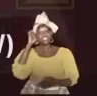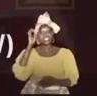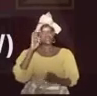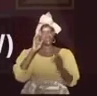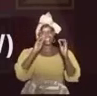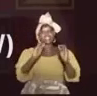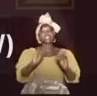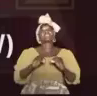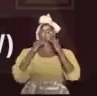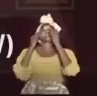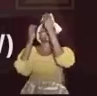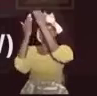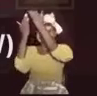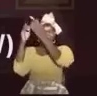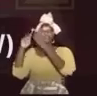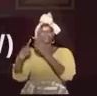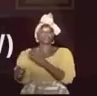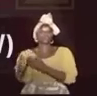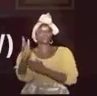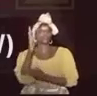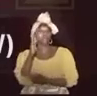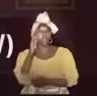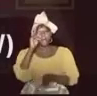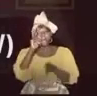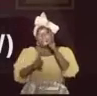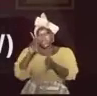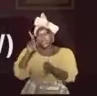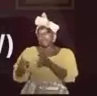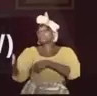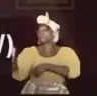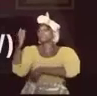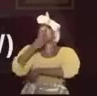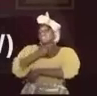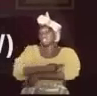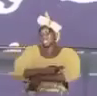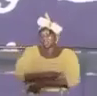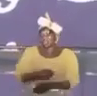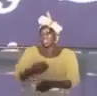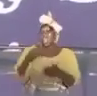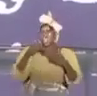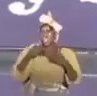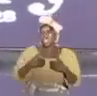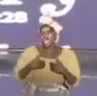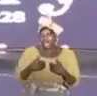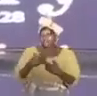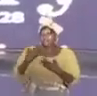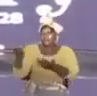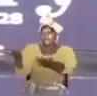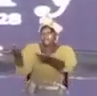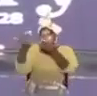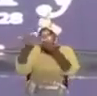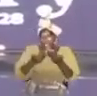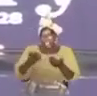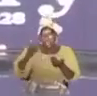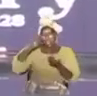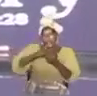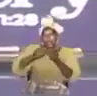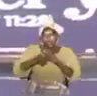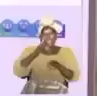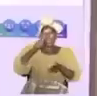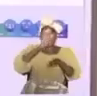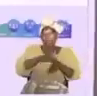it. There are many people today who have brought self-inflicted curses upon